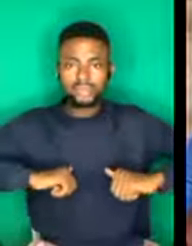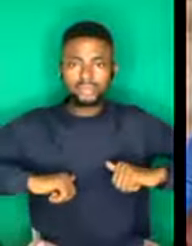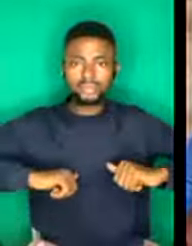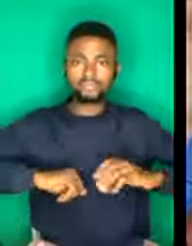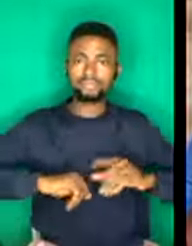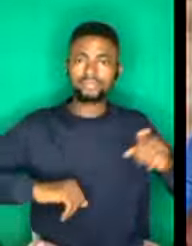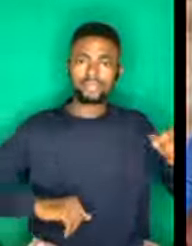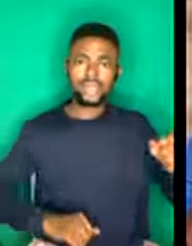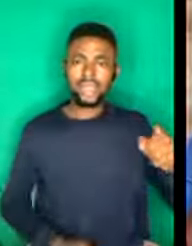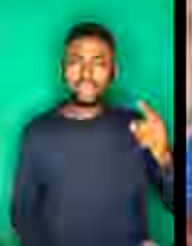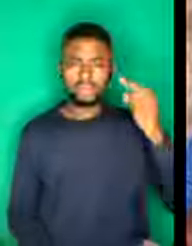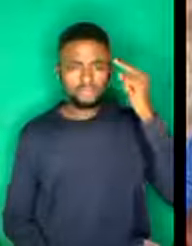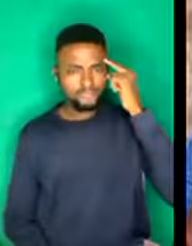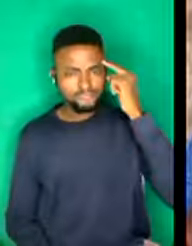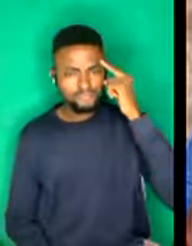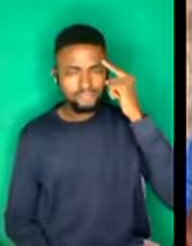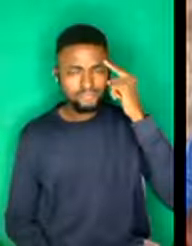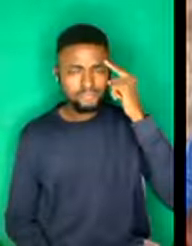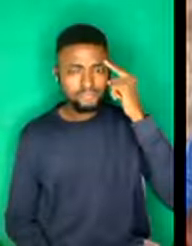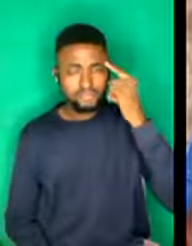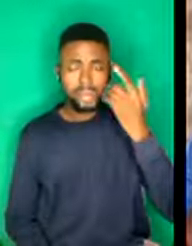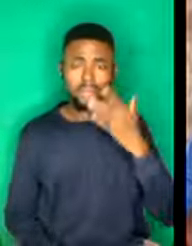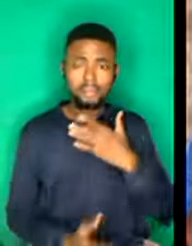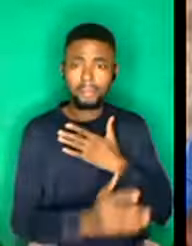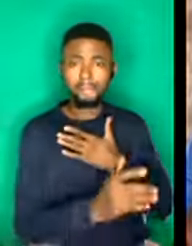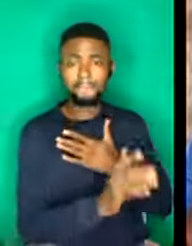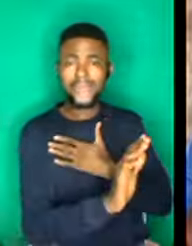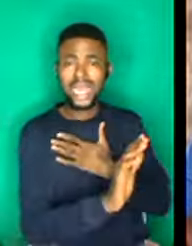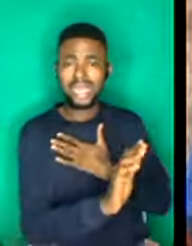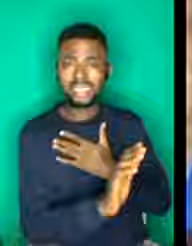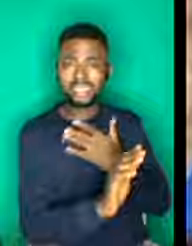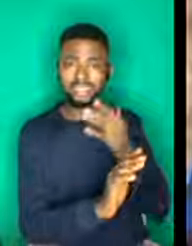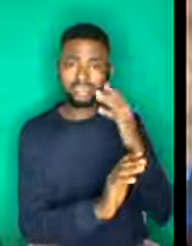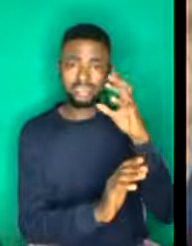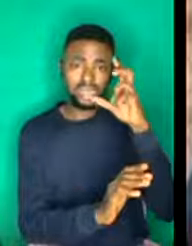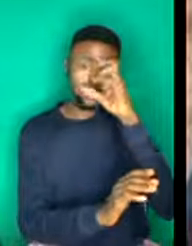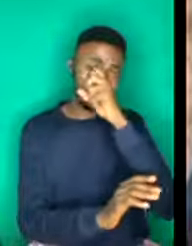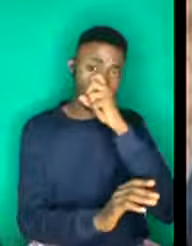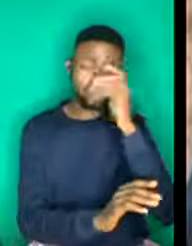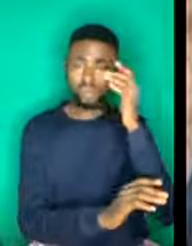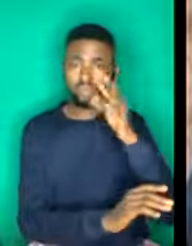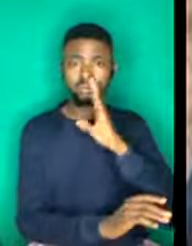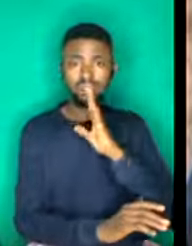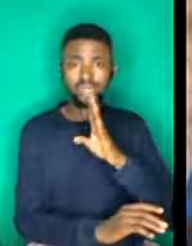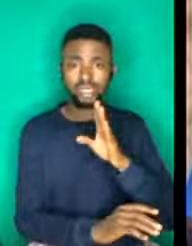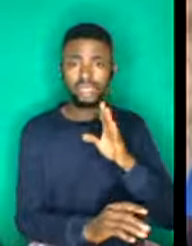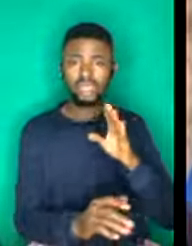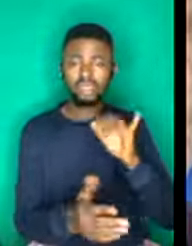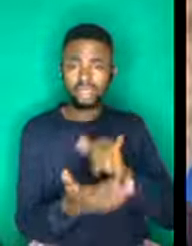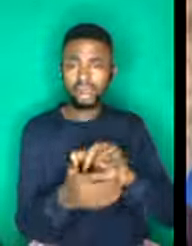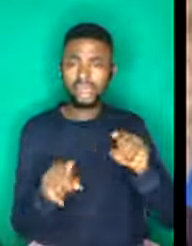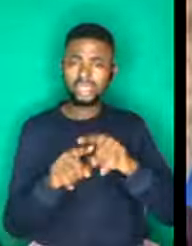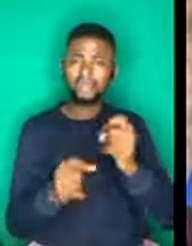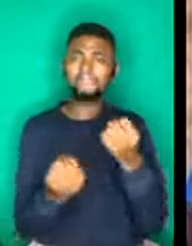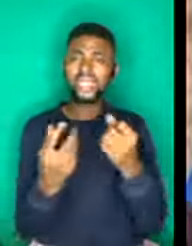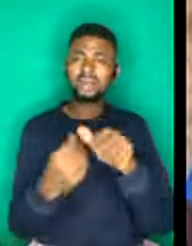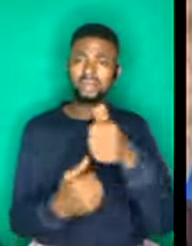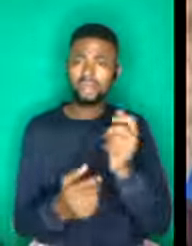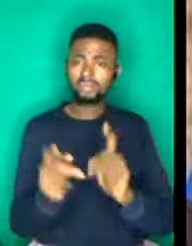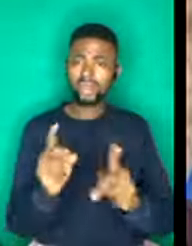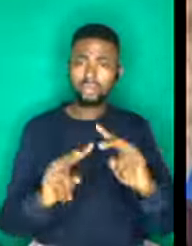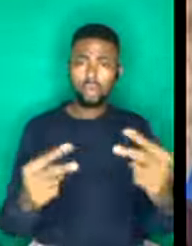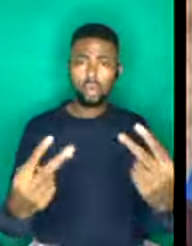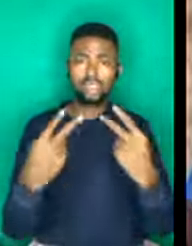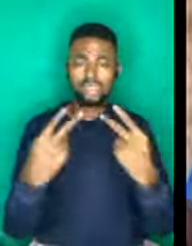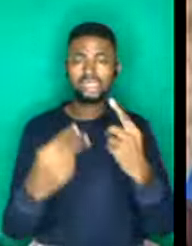that my guess or my inquiry will be, as many other persons, deaf can